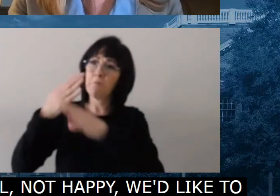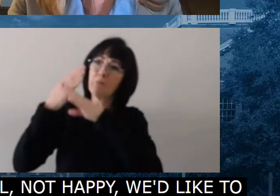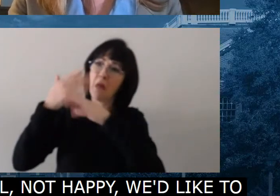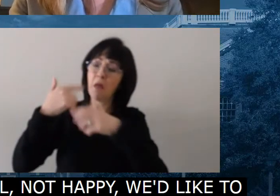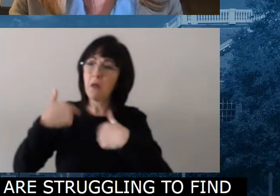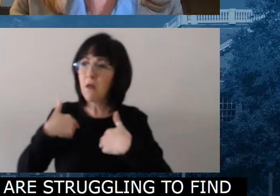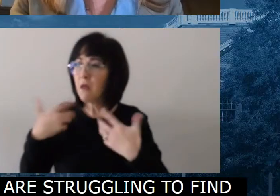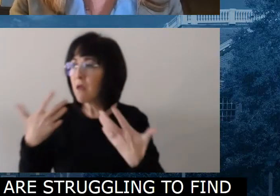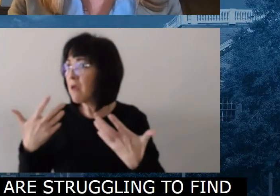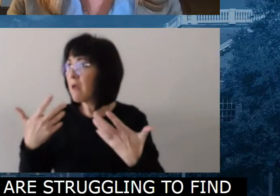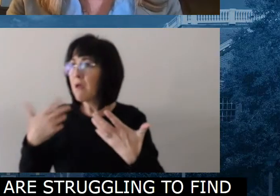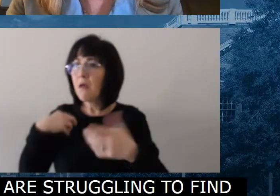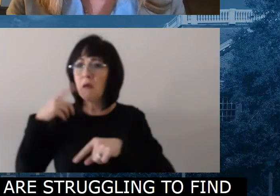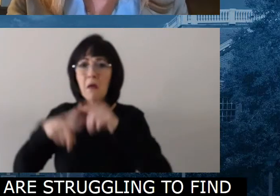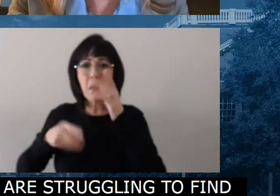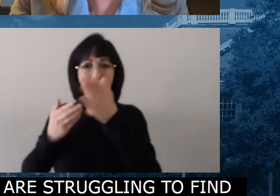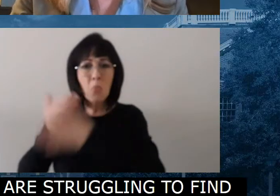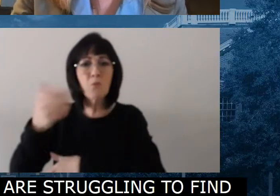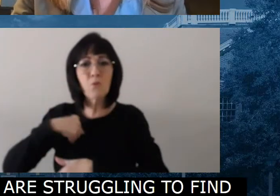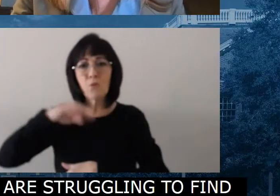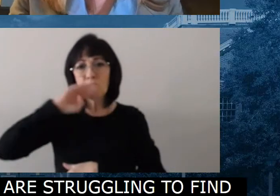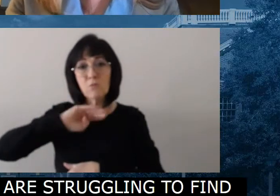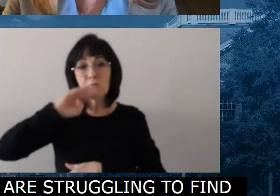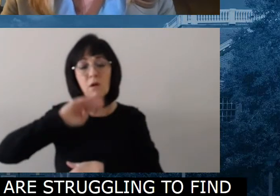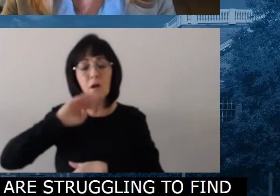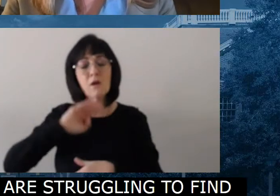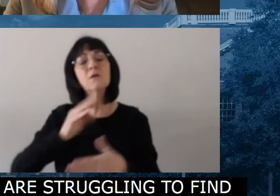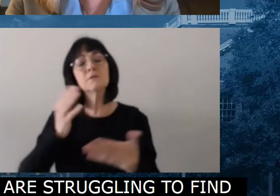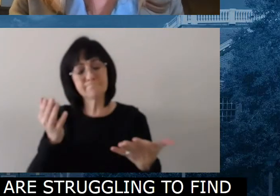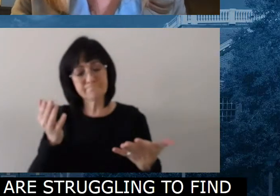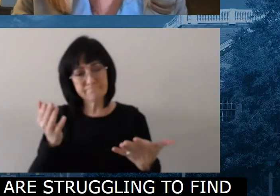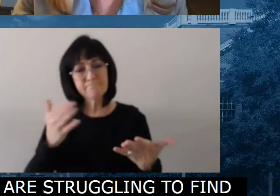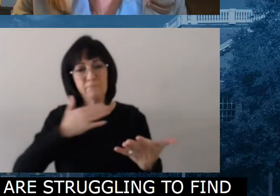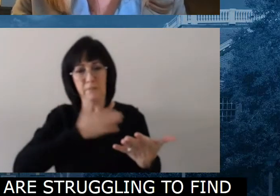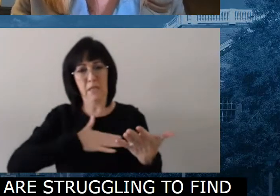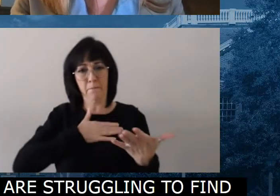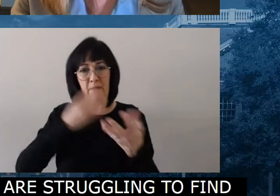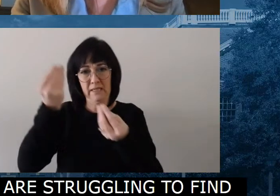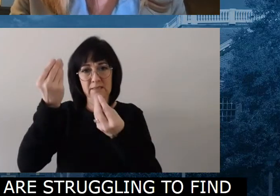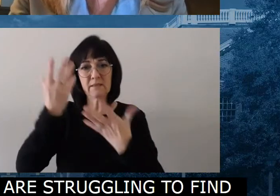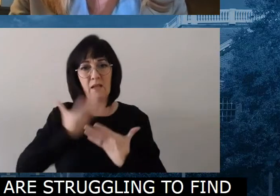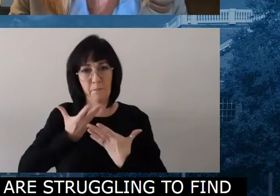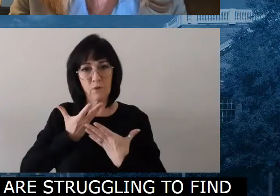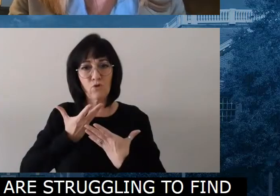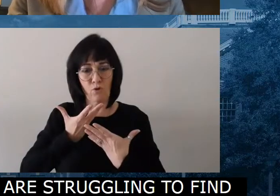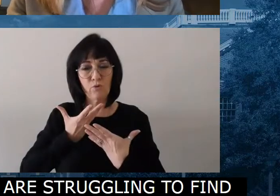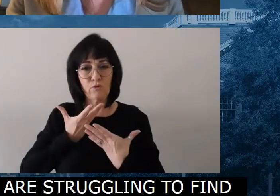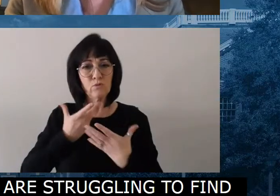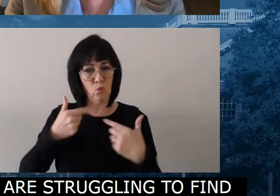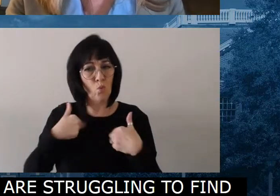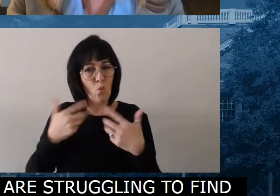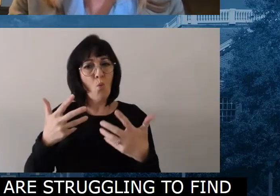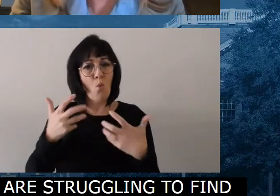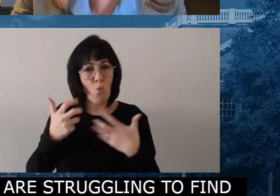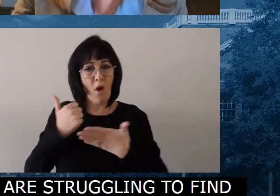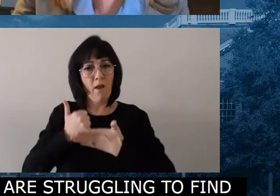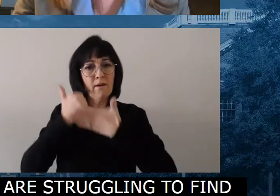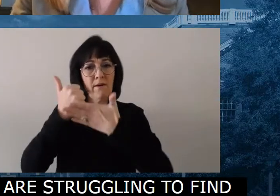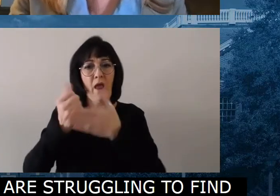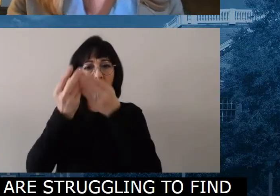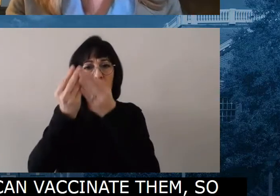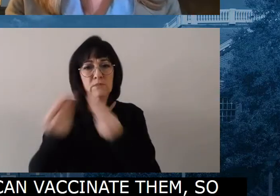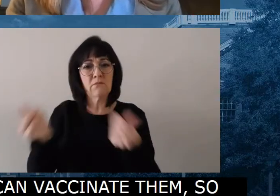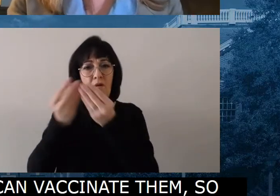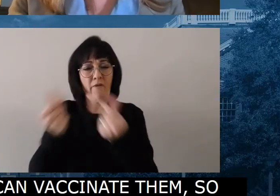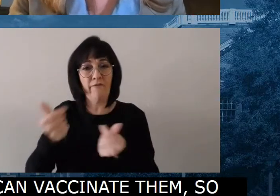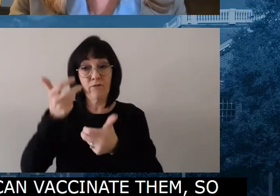them, so we can make sure that we do address any kinks in the system that remain. But again, as the governor was